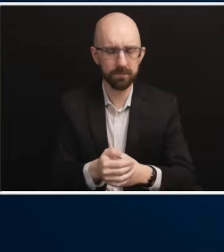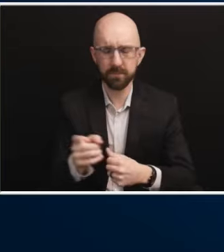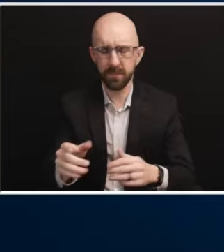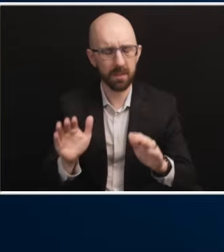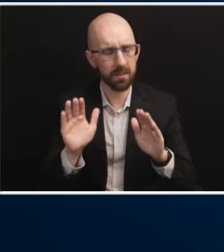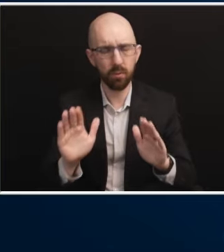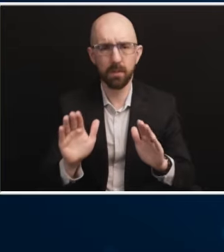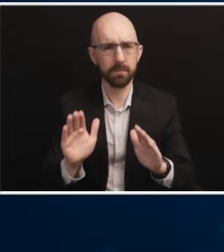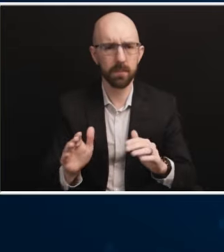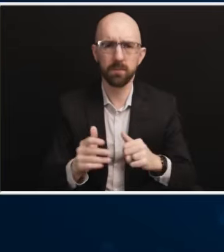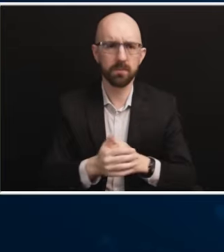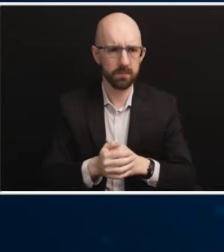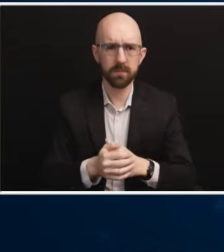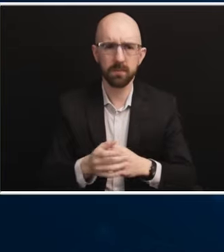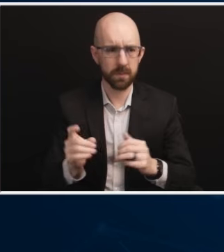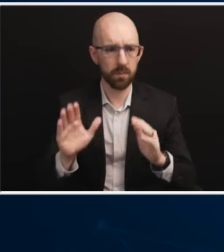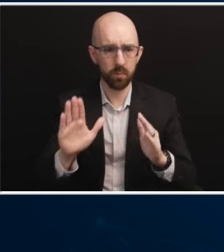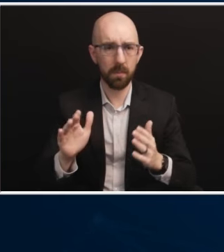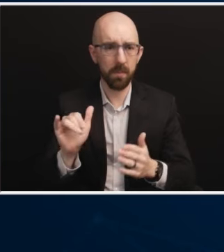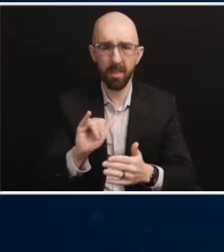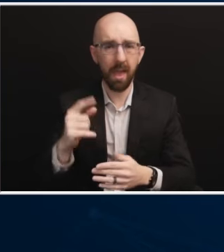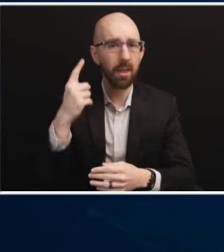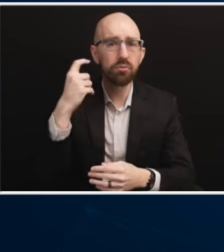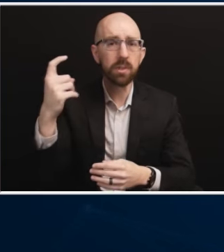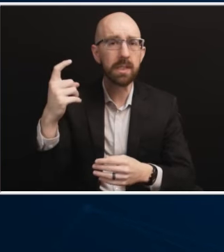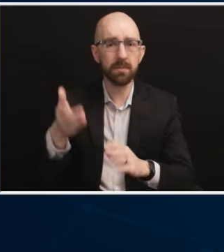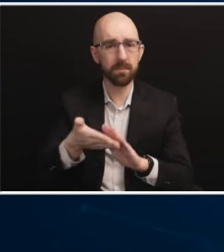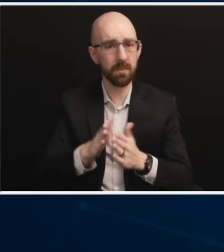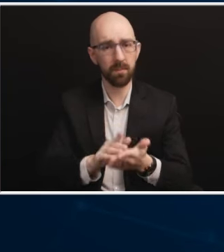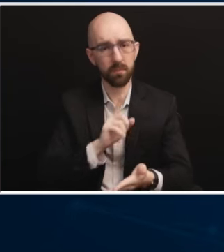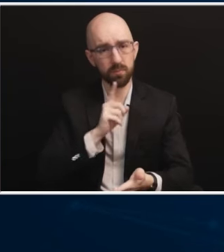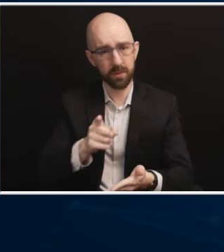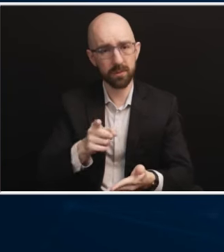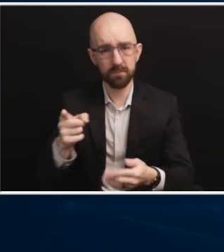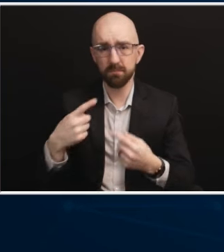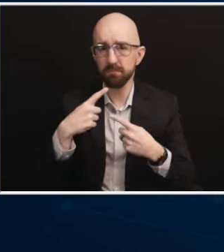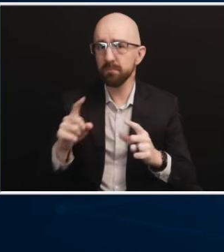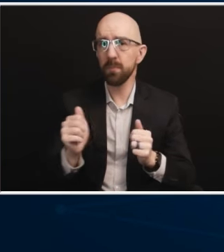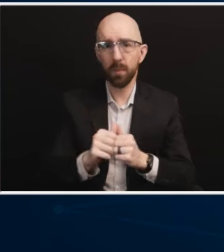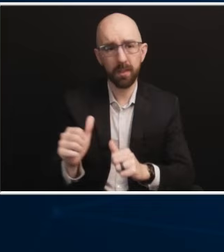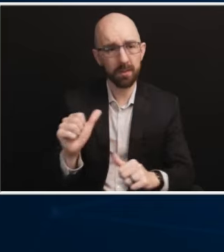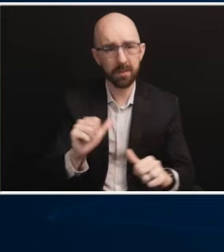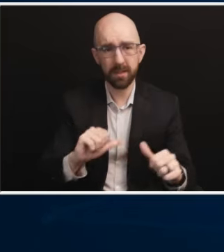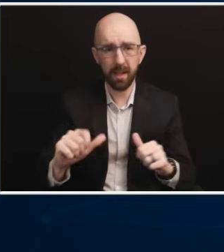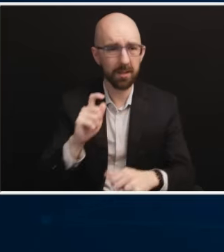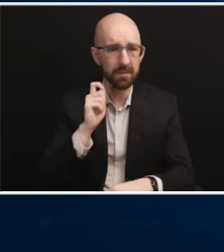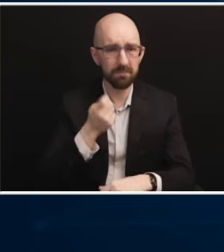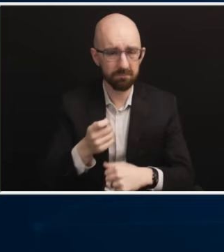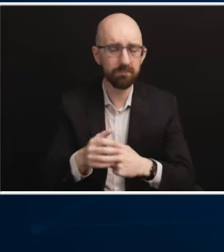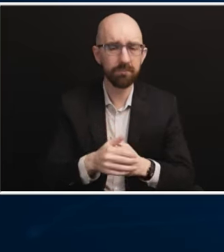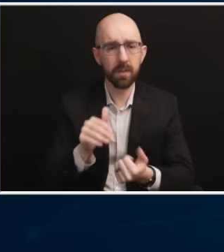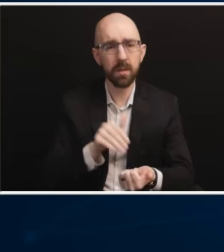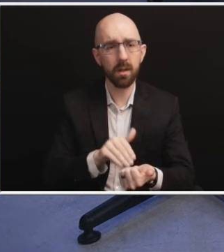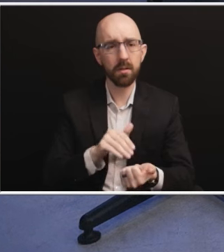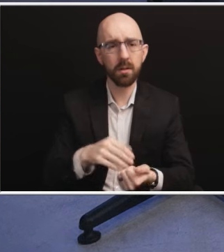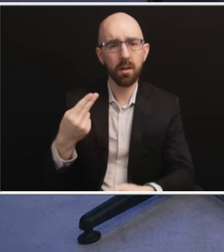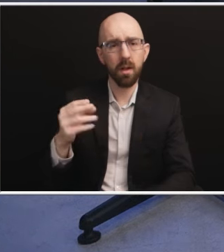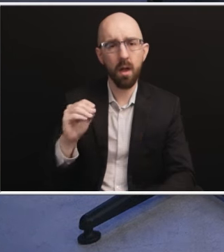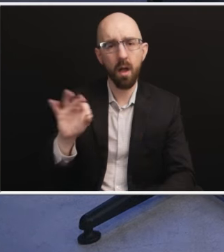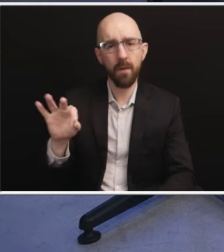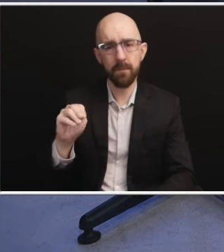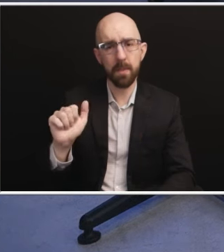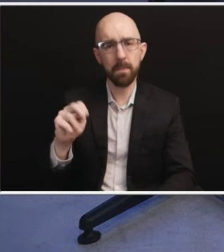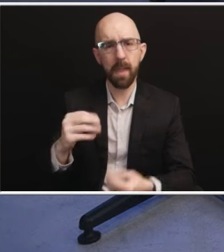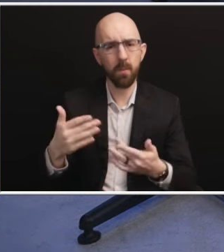incredible. Like the stuff dreams are made of. It's gee whiz science. Yeah. It's really neat. Yeah. Dr. Hoffman, what excites you most about CAR